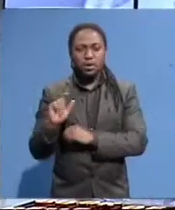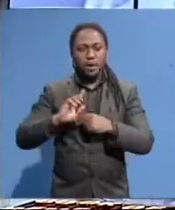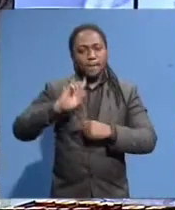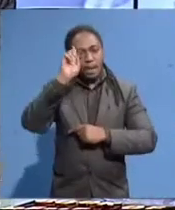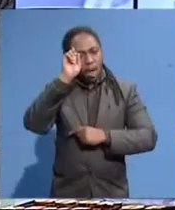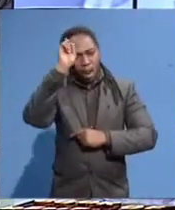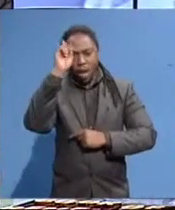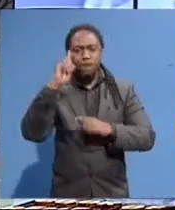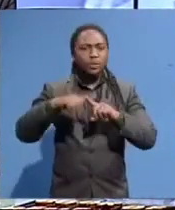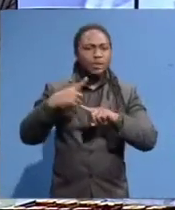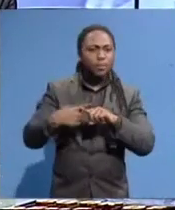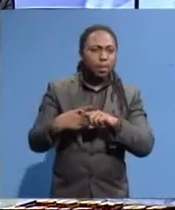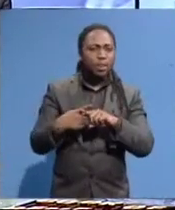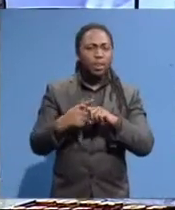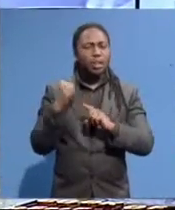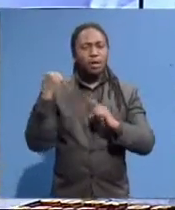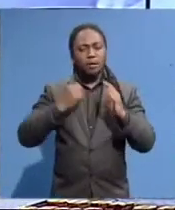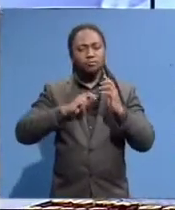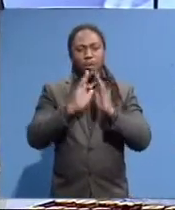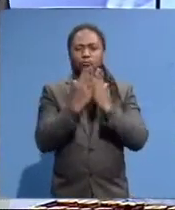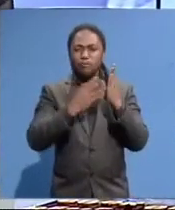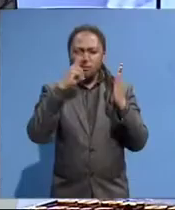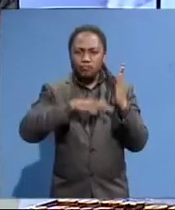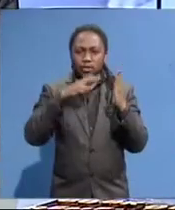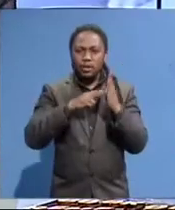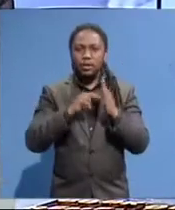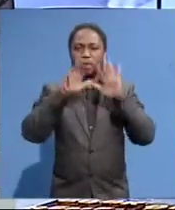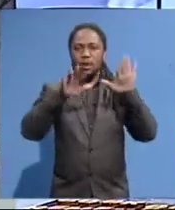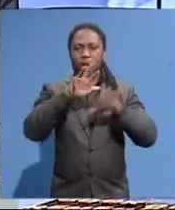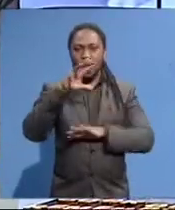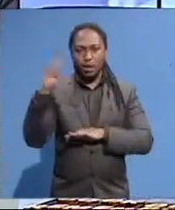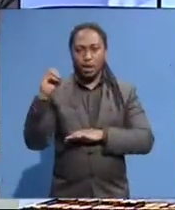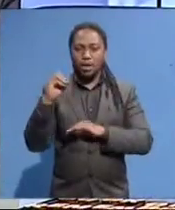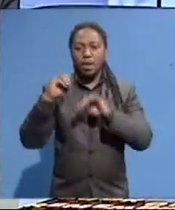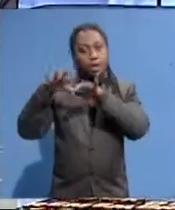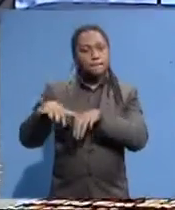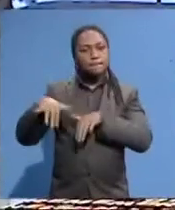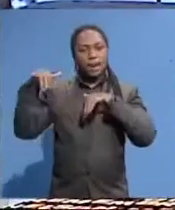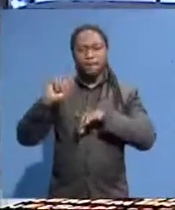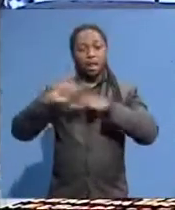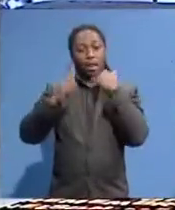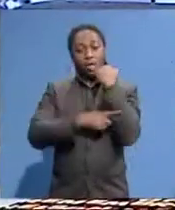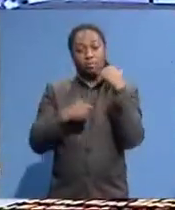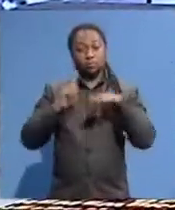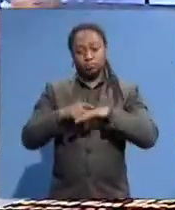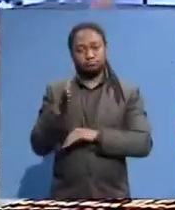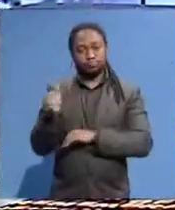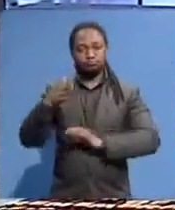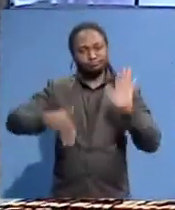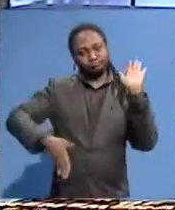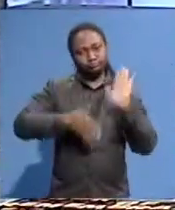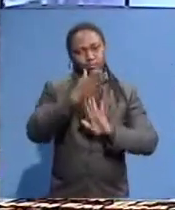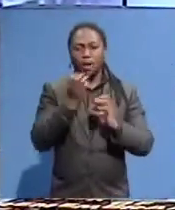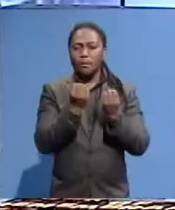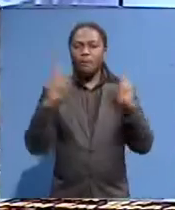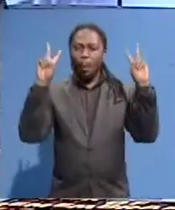category there. I read the other day the 1999 speech when he left Parliament, and many people have spoken to the quotes of